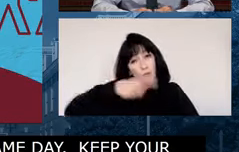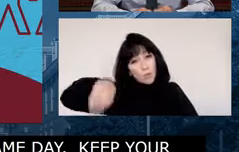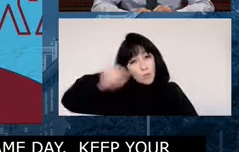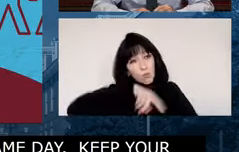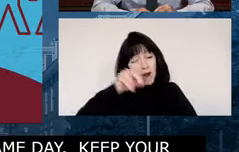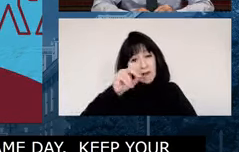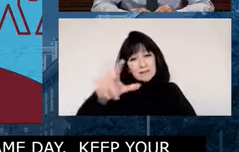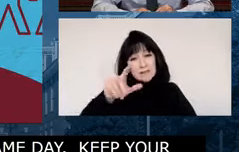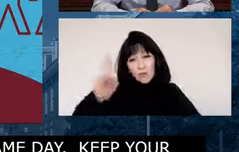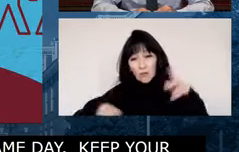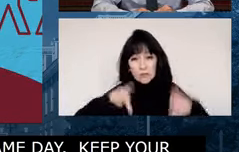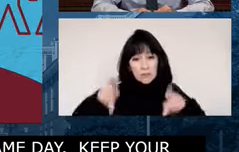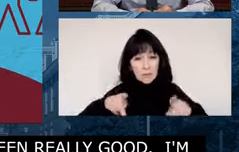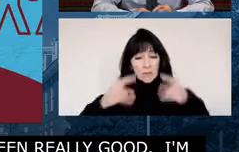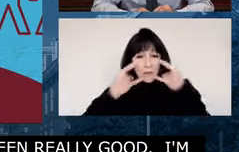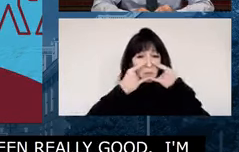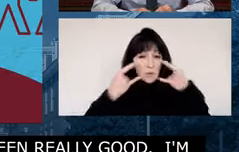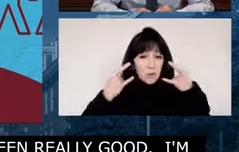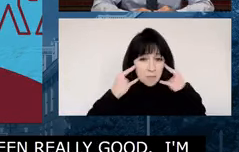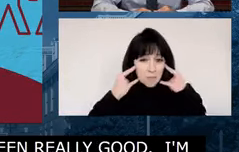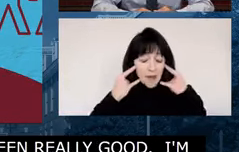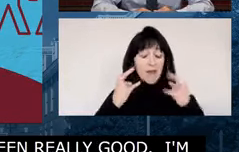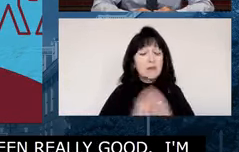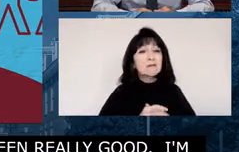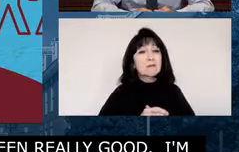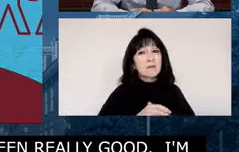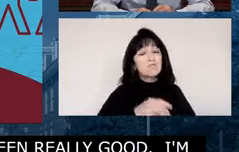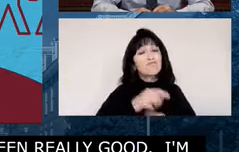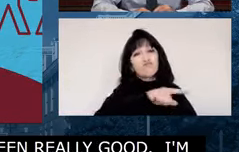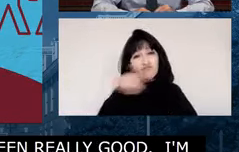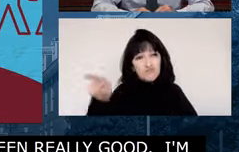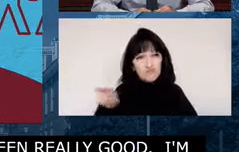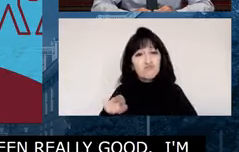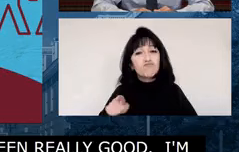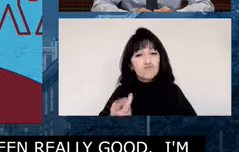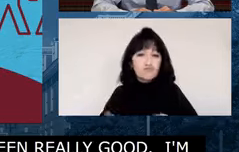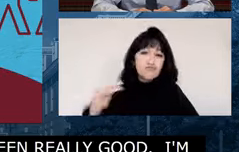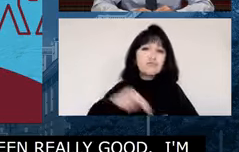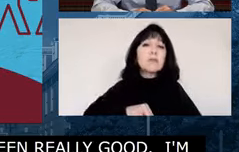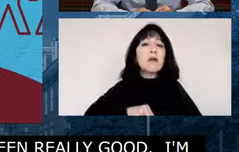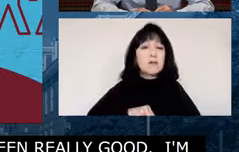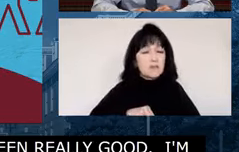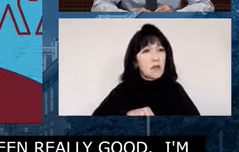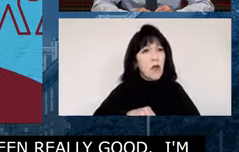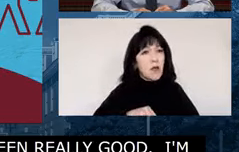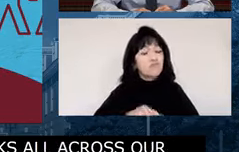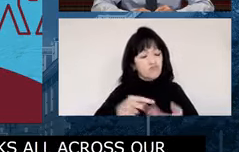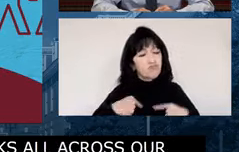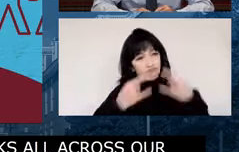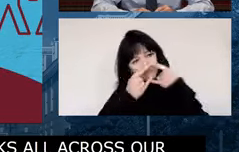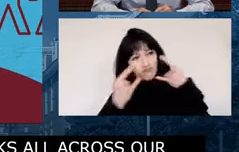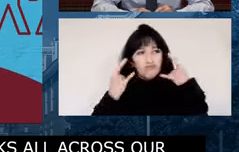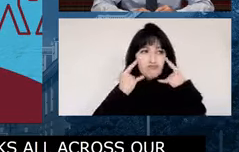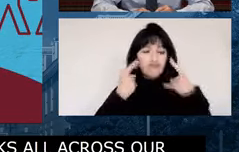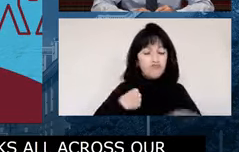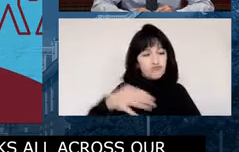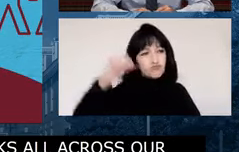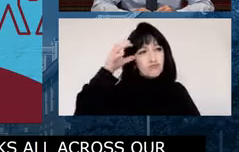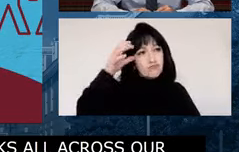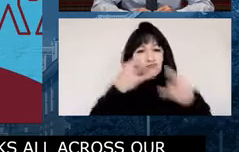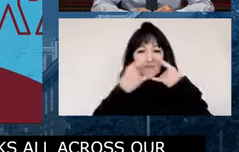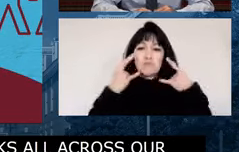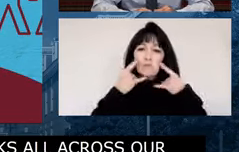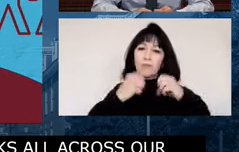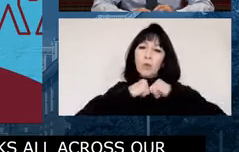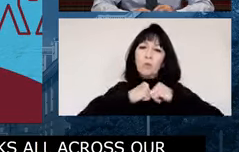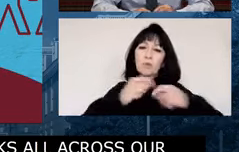all across our state and really stepping up to take that really positive act. And so with that, and our thanks to the